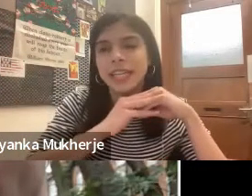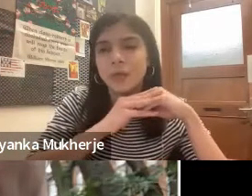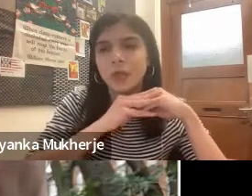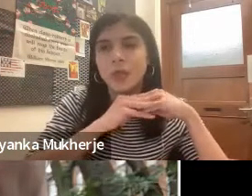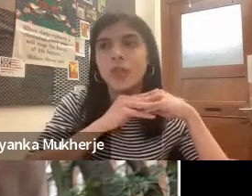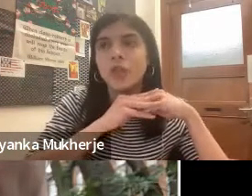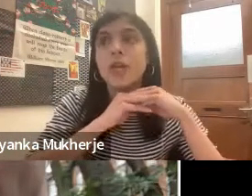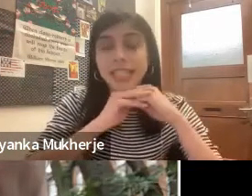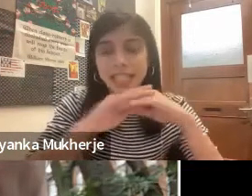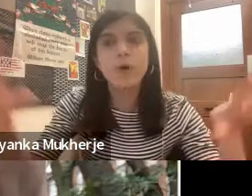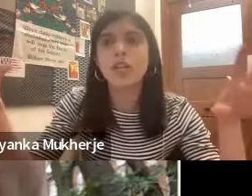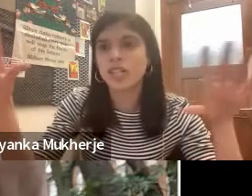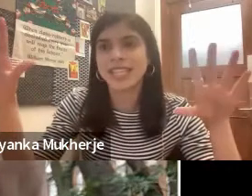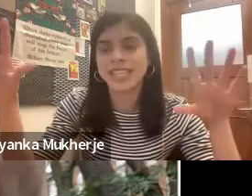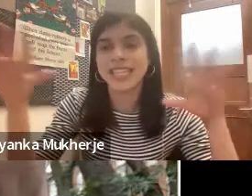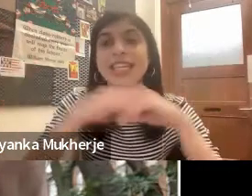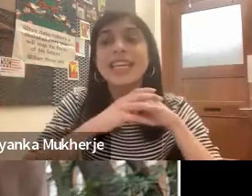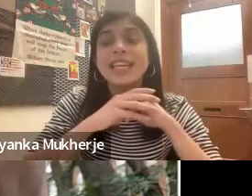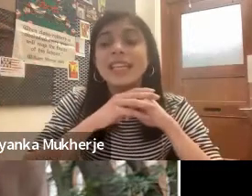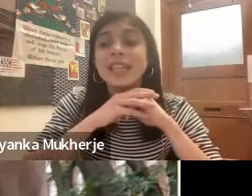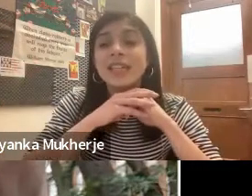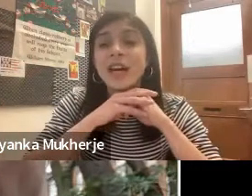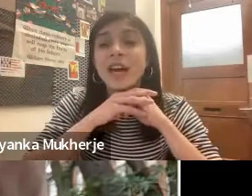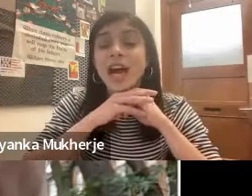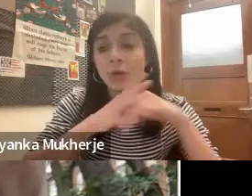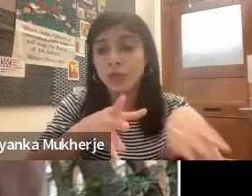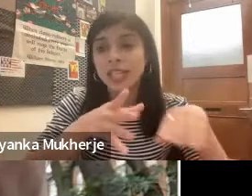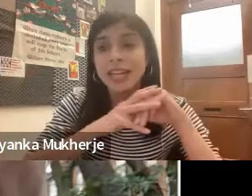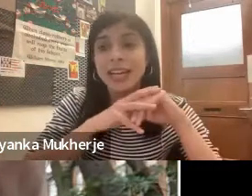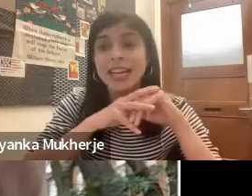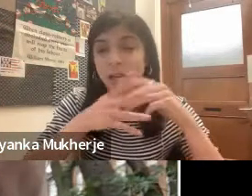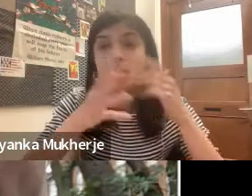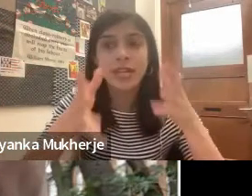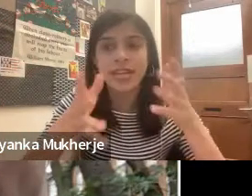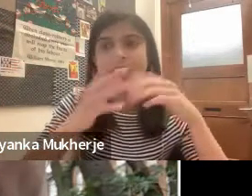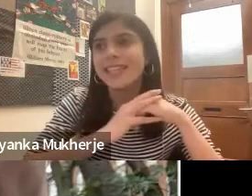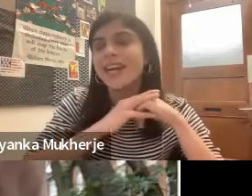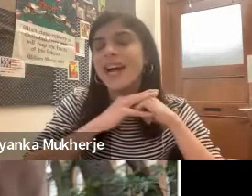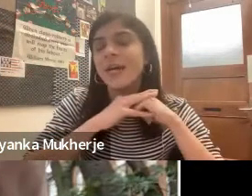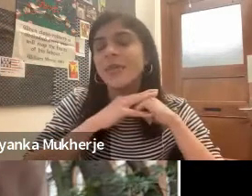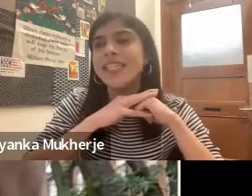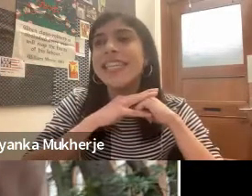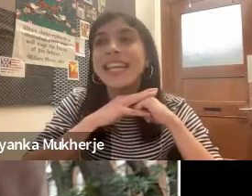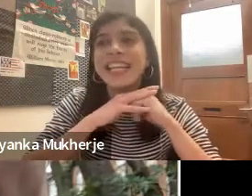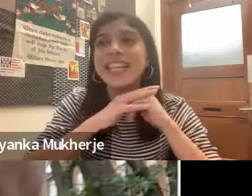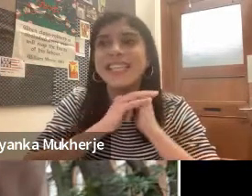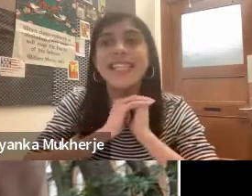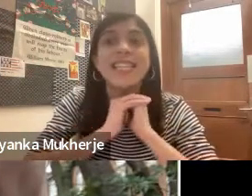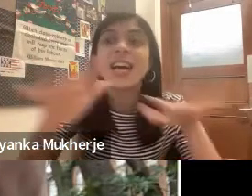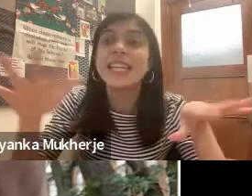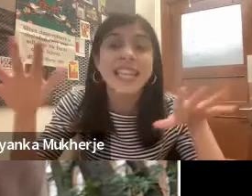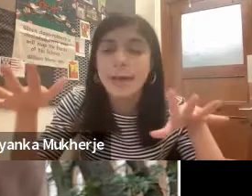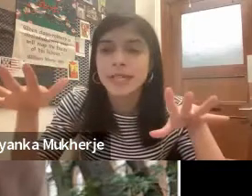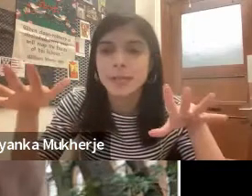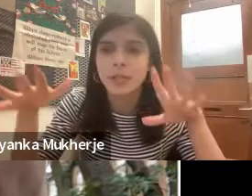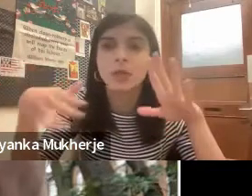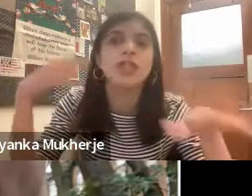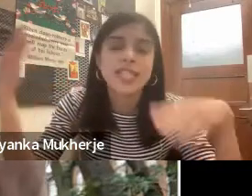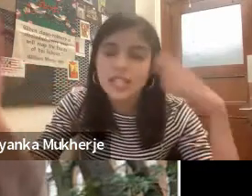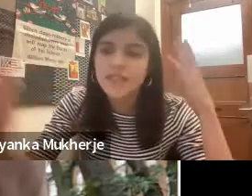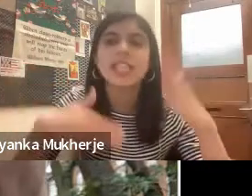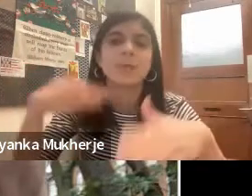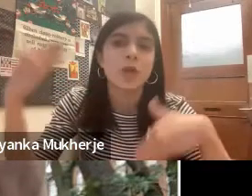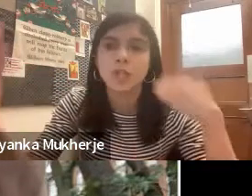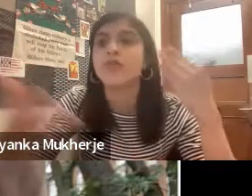mentioned earlier, which was to demolish the estate. The housing landlord, Clarion Housing, declared the estate as uninhabitable